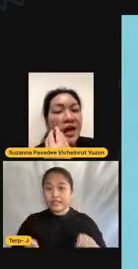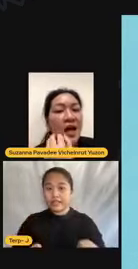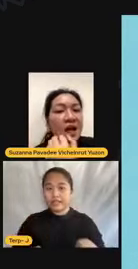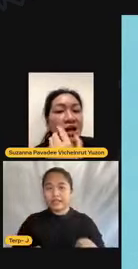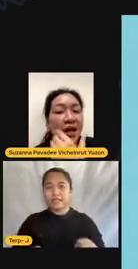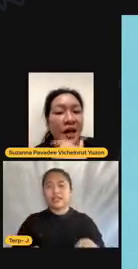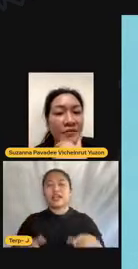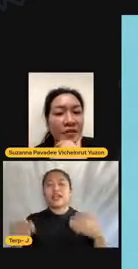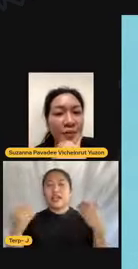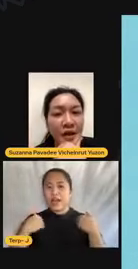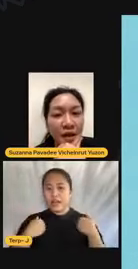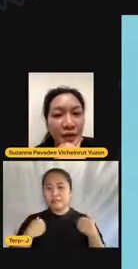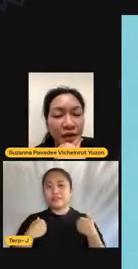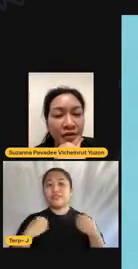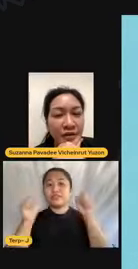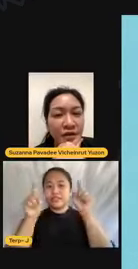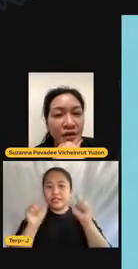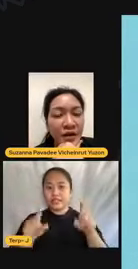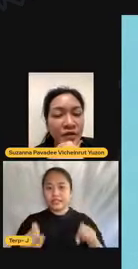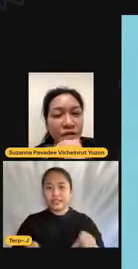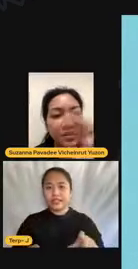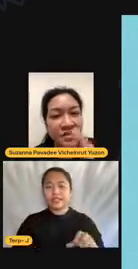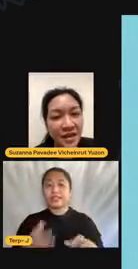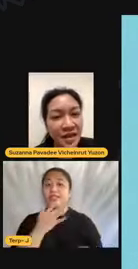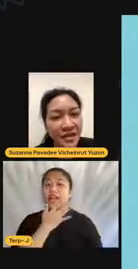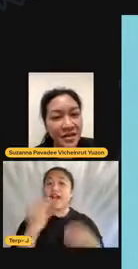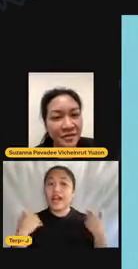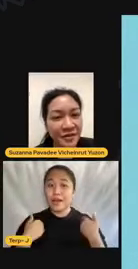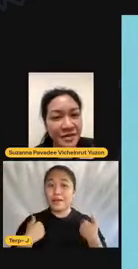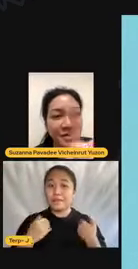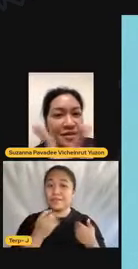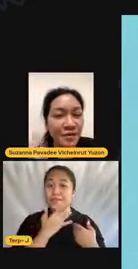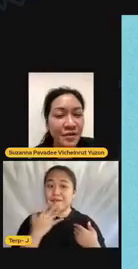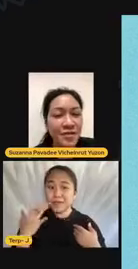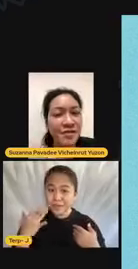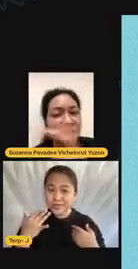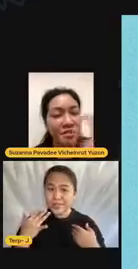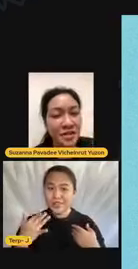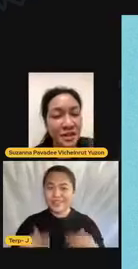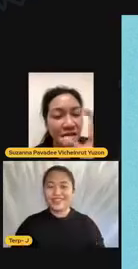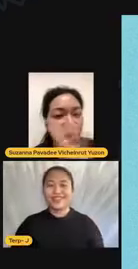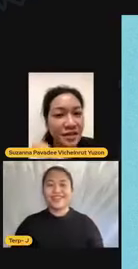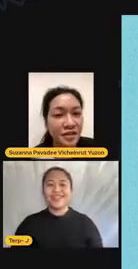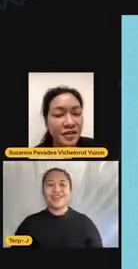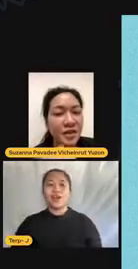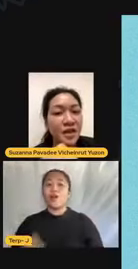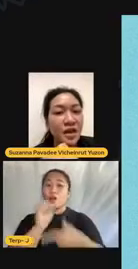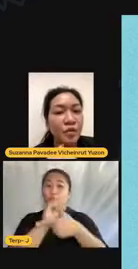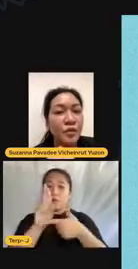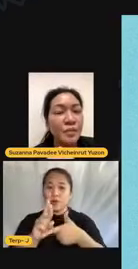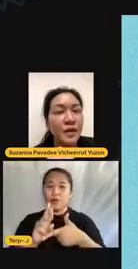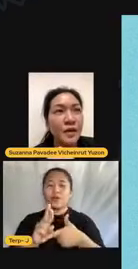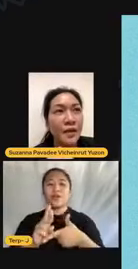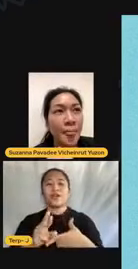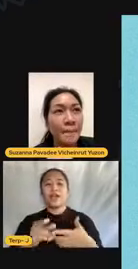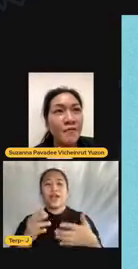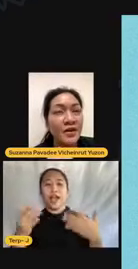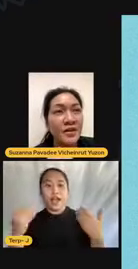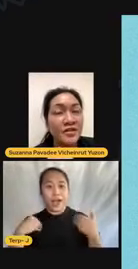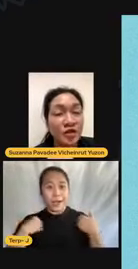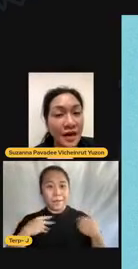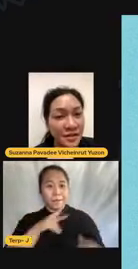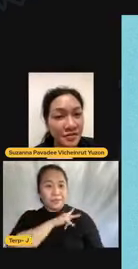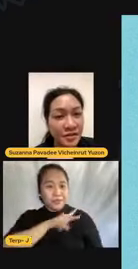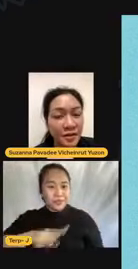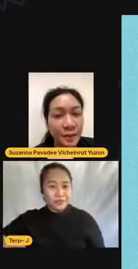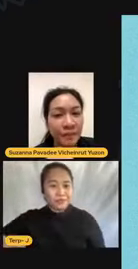there are. And for me, I know that just seeing the different Disney princesses or seeing the colors will be